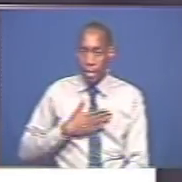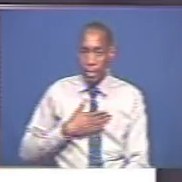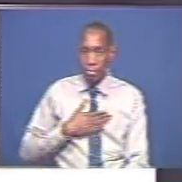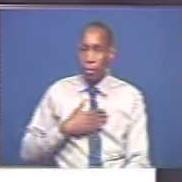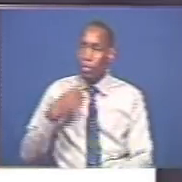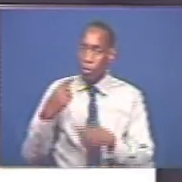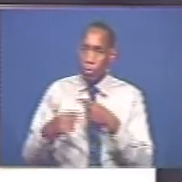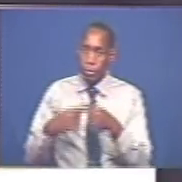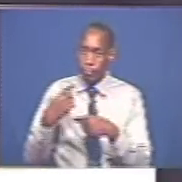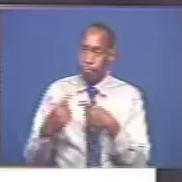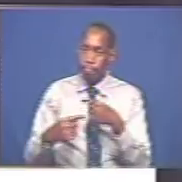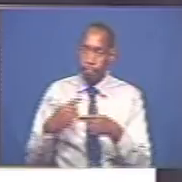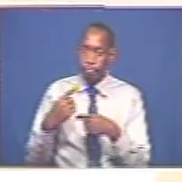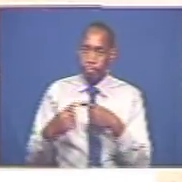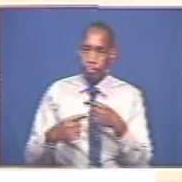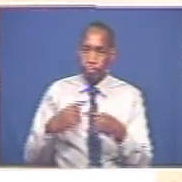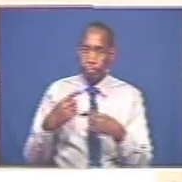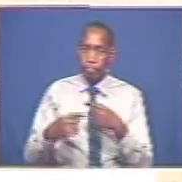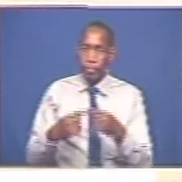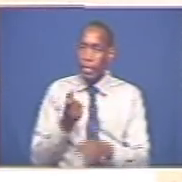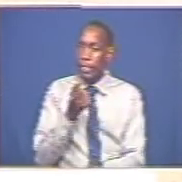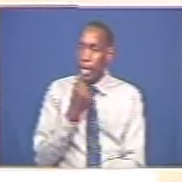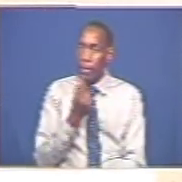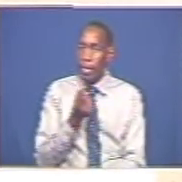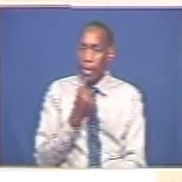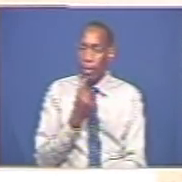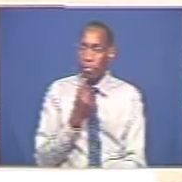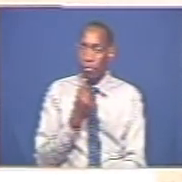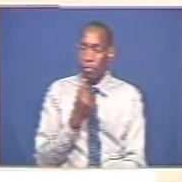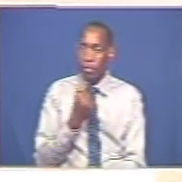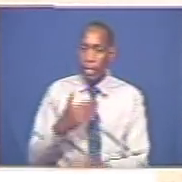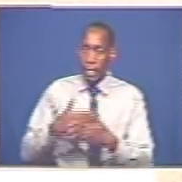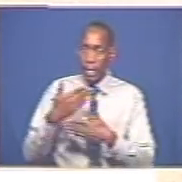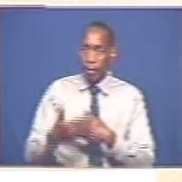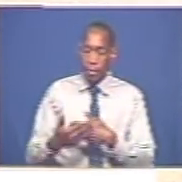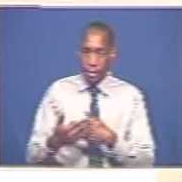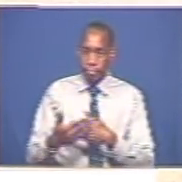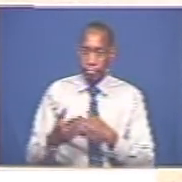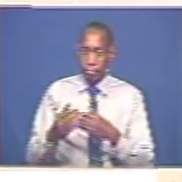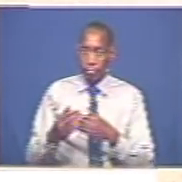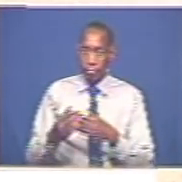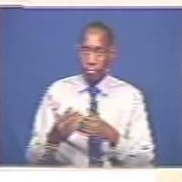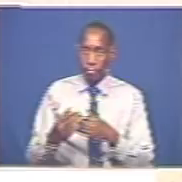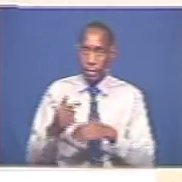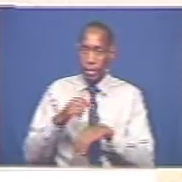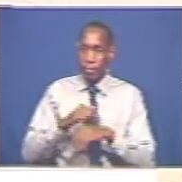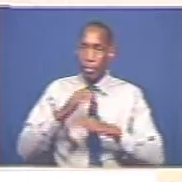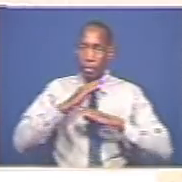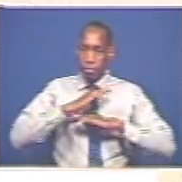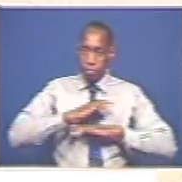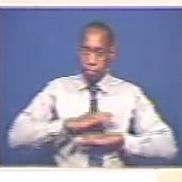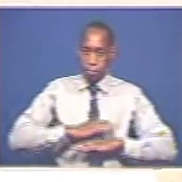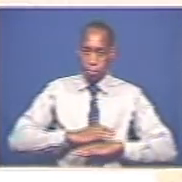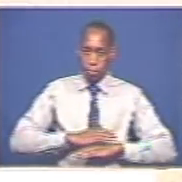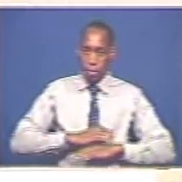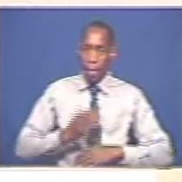on, continued with medication, and after a while it goes down and you come back to your